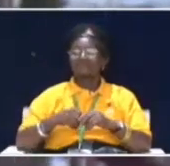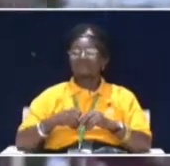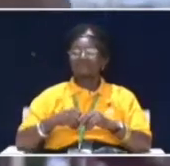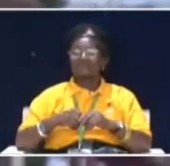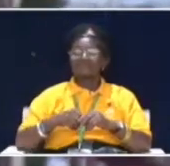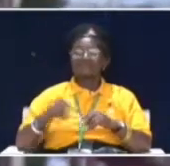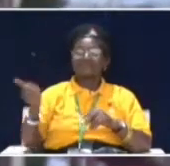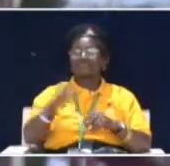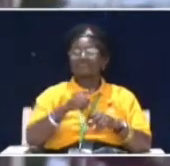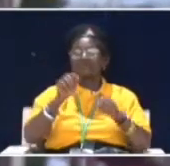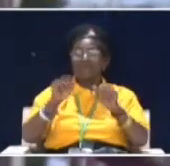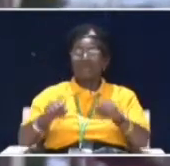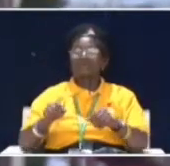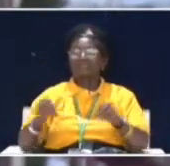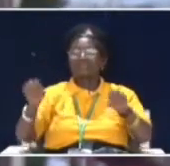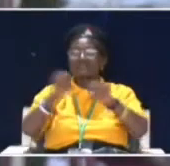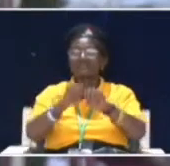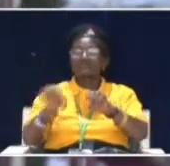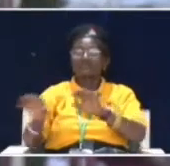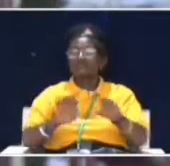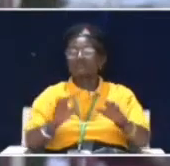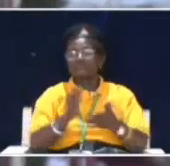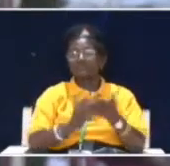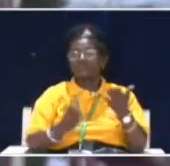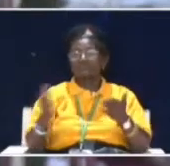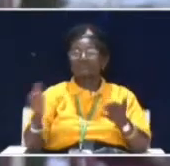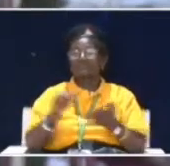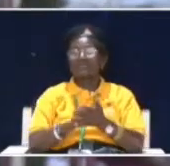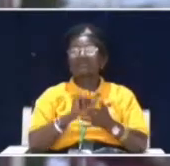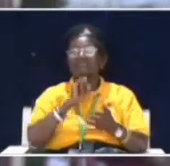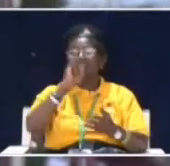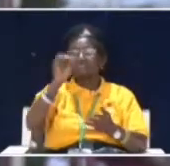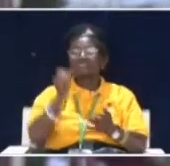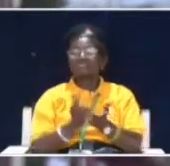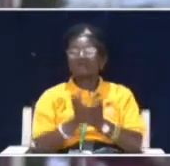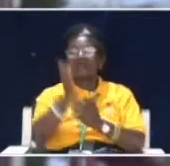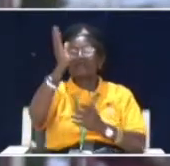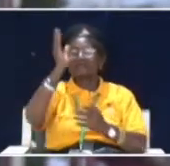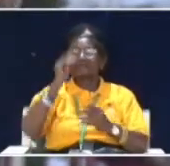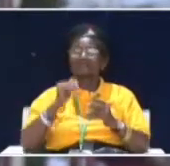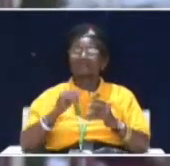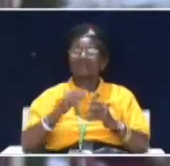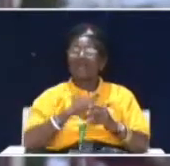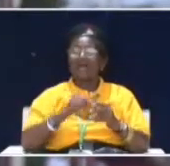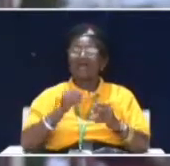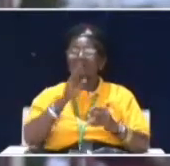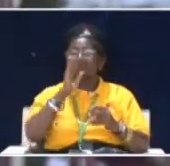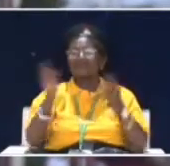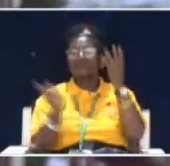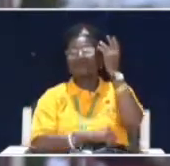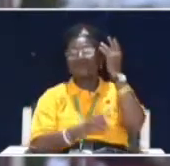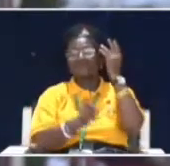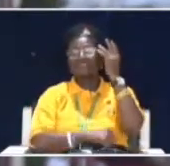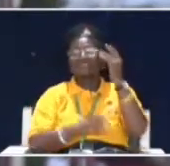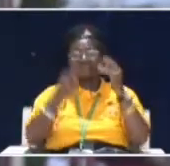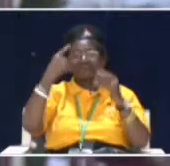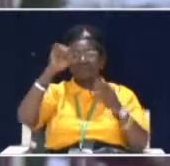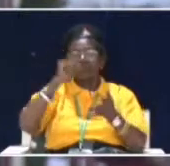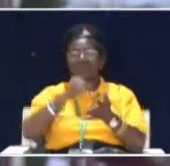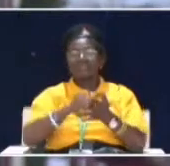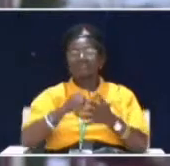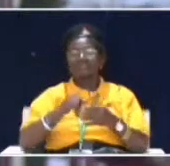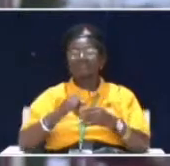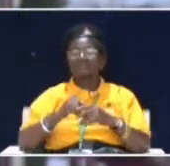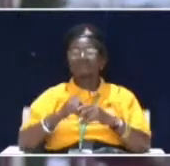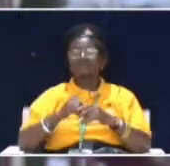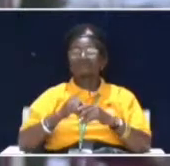You can even do something that is right. Ó tilẹ̀ lè ṣe ohun tó dáa gan. And be punished for it. Kan tún fìyà jẹ ọ́